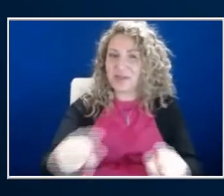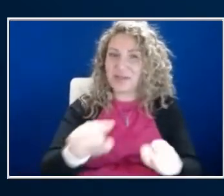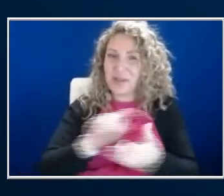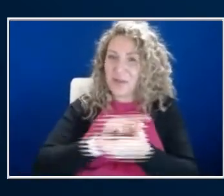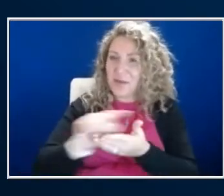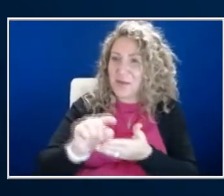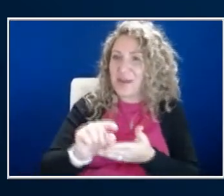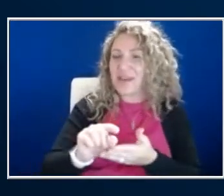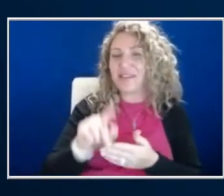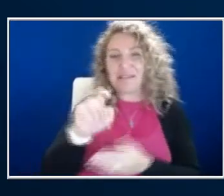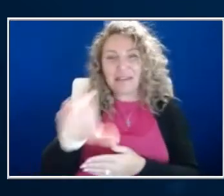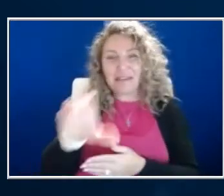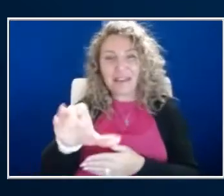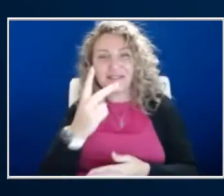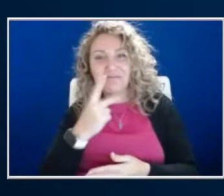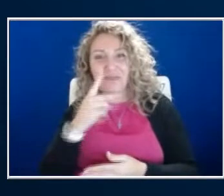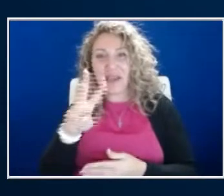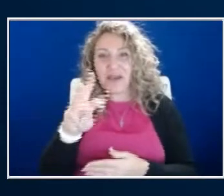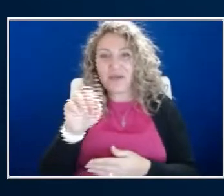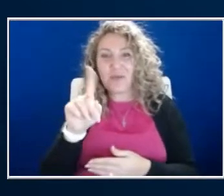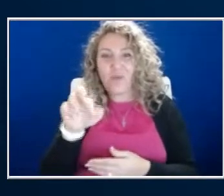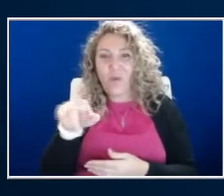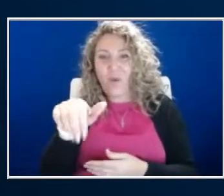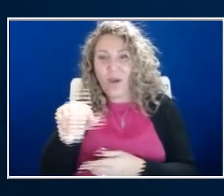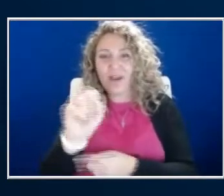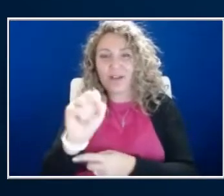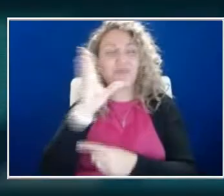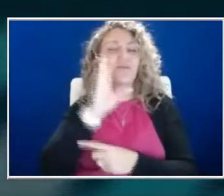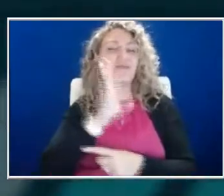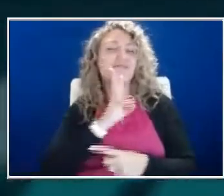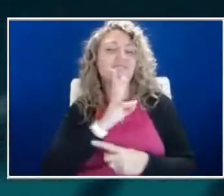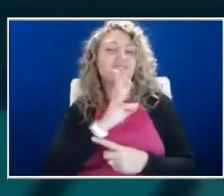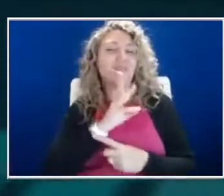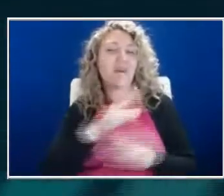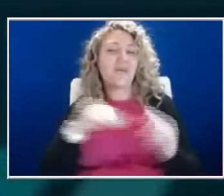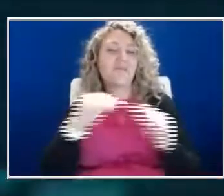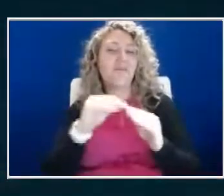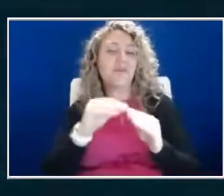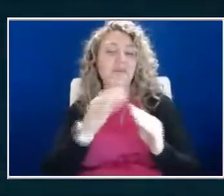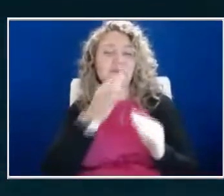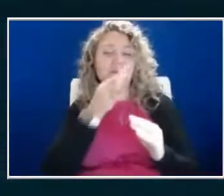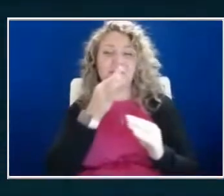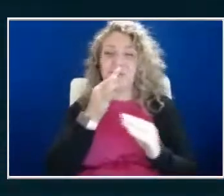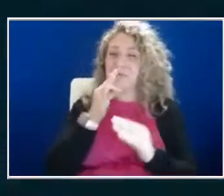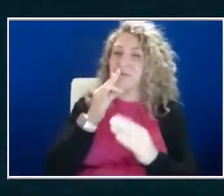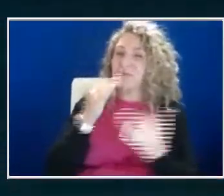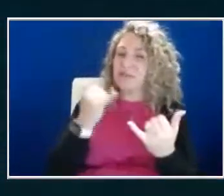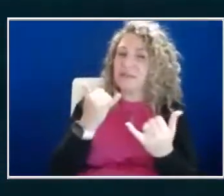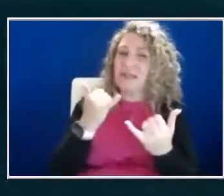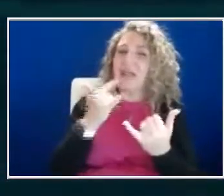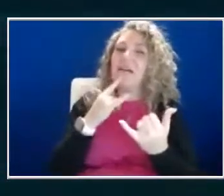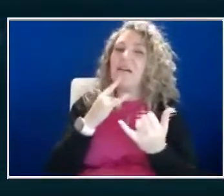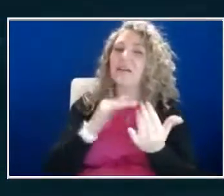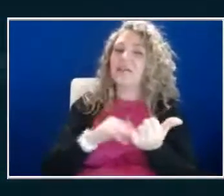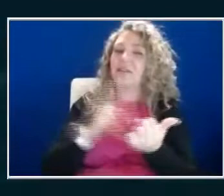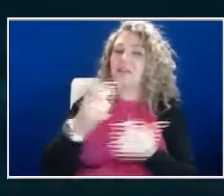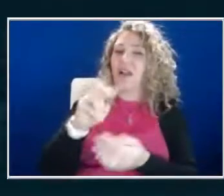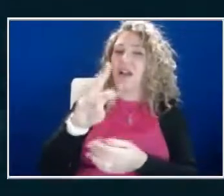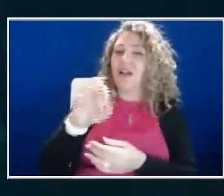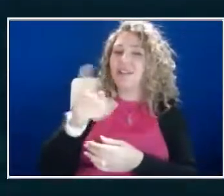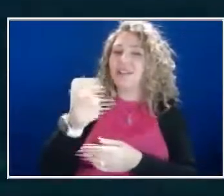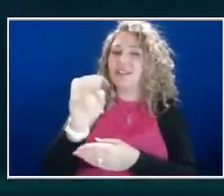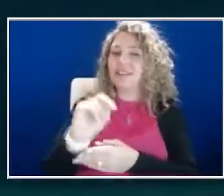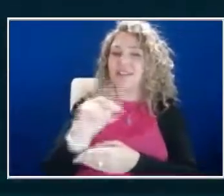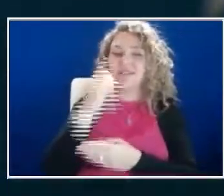talk a little bit more about that here in just a moment. But let's get to Dr. Dana Hawkinson, Medical Director of Infection Prevention and Control, joining us with our COVID count and